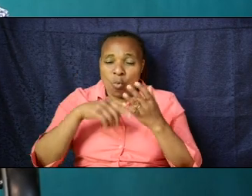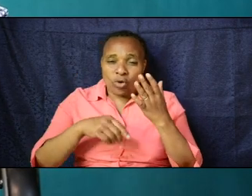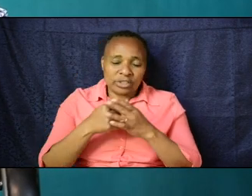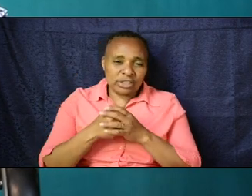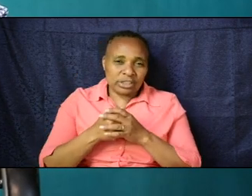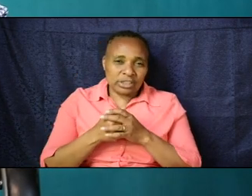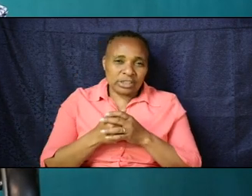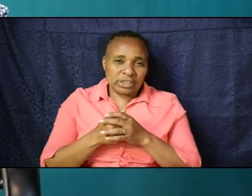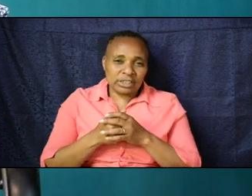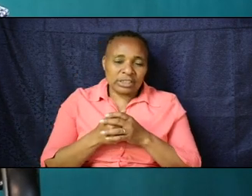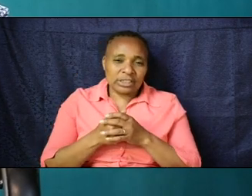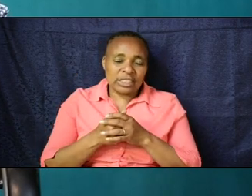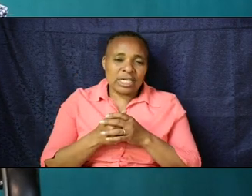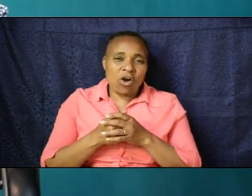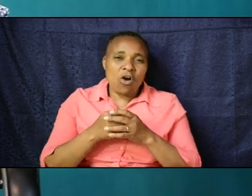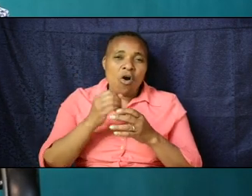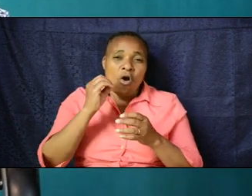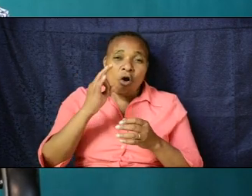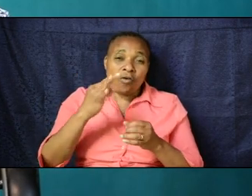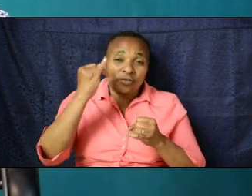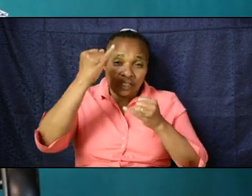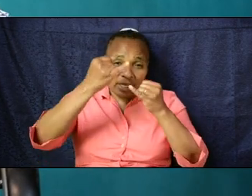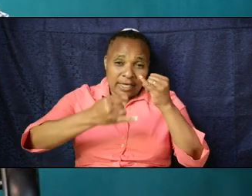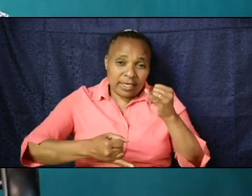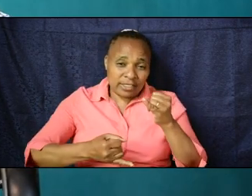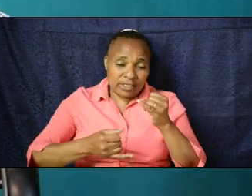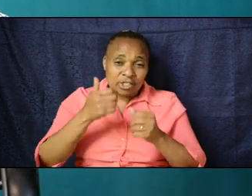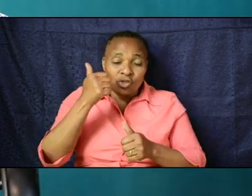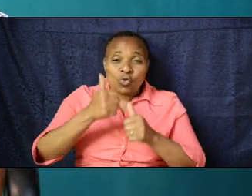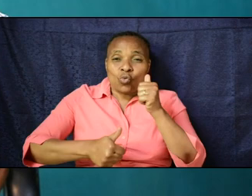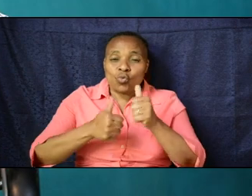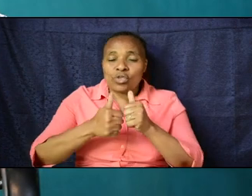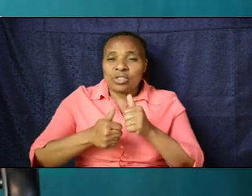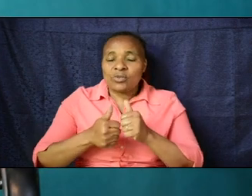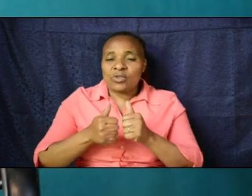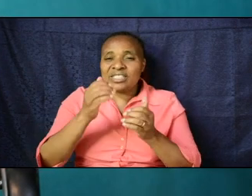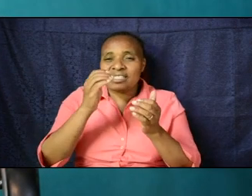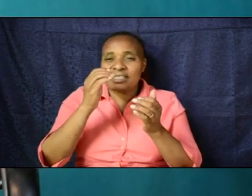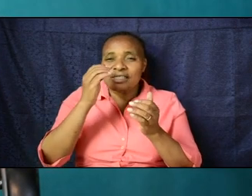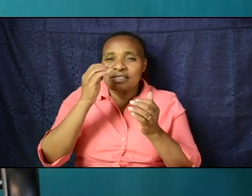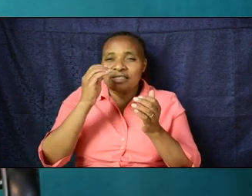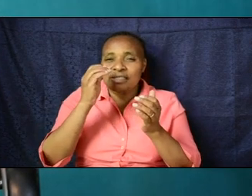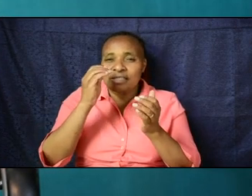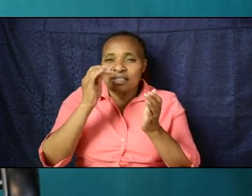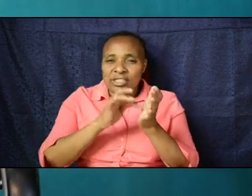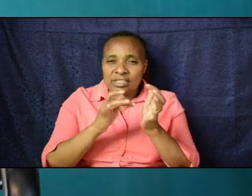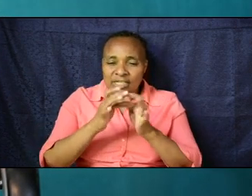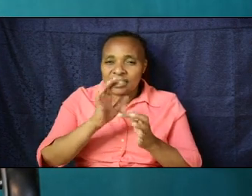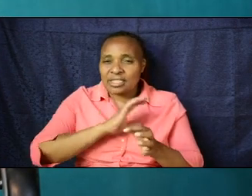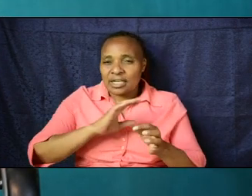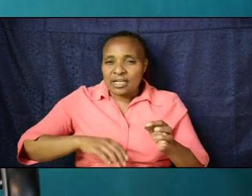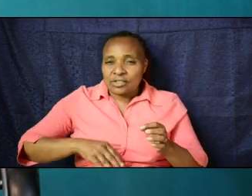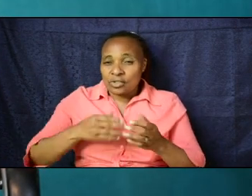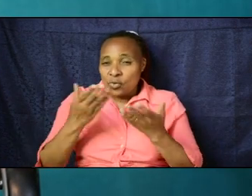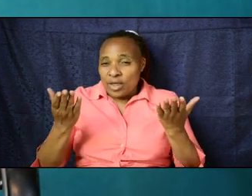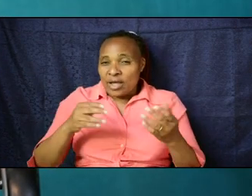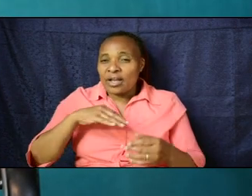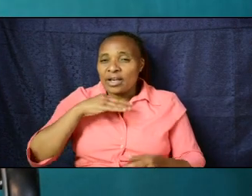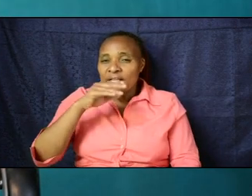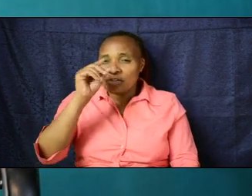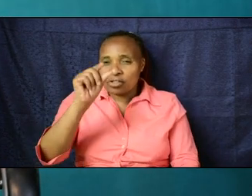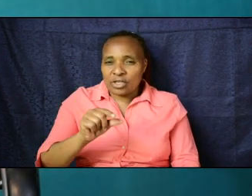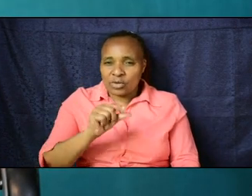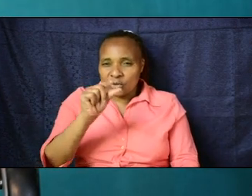parallel of the end. The end, which was Jesus Christ on the cross. So